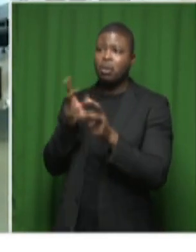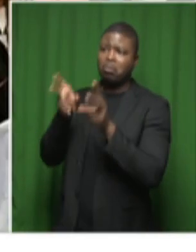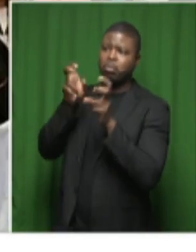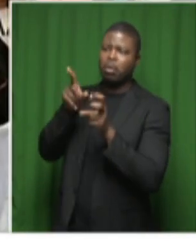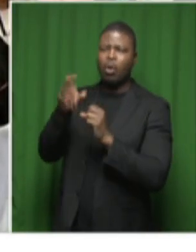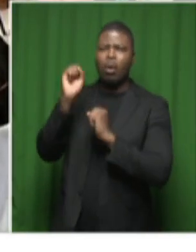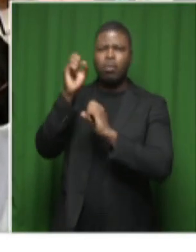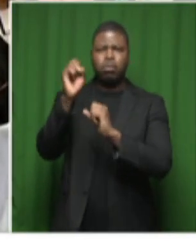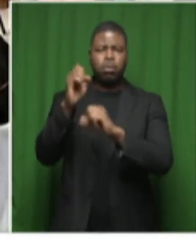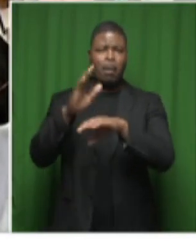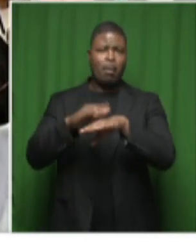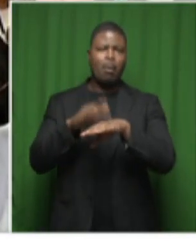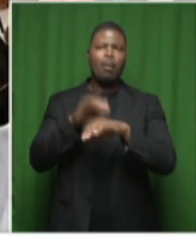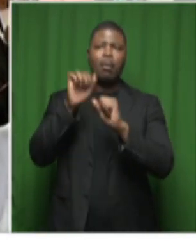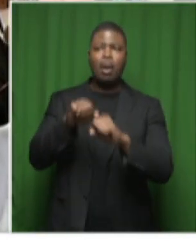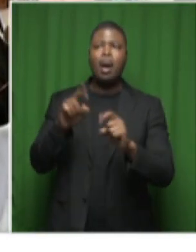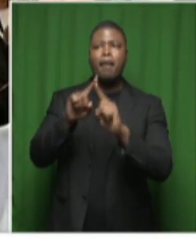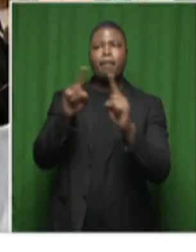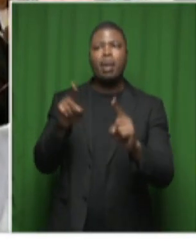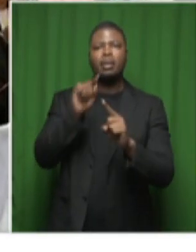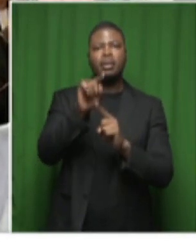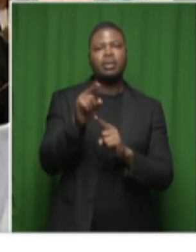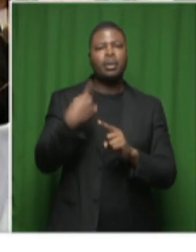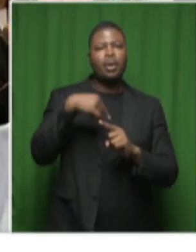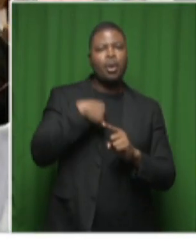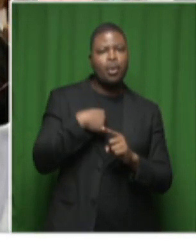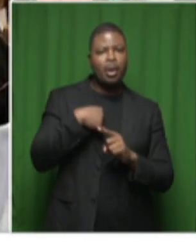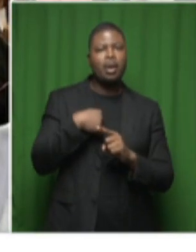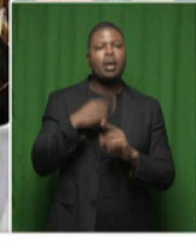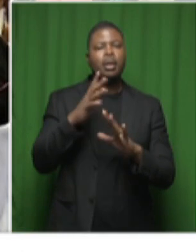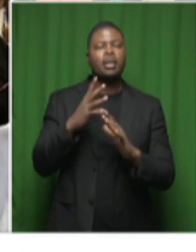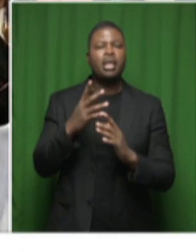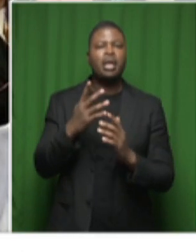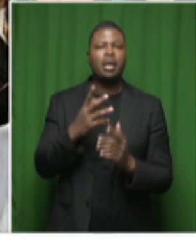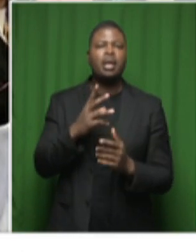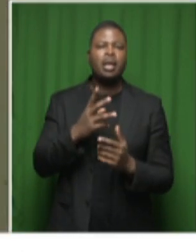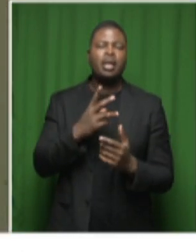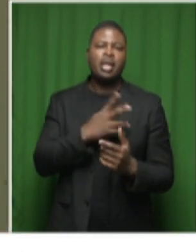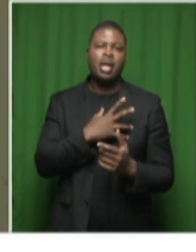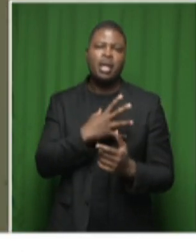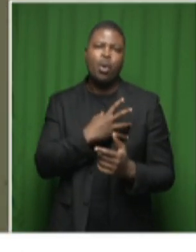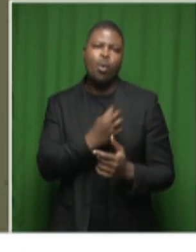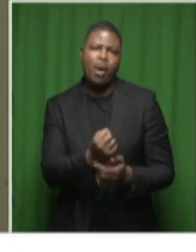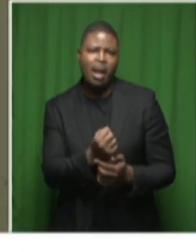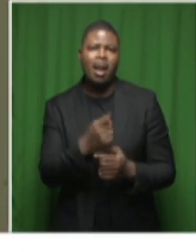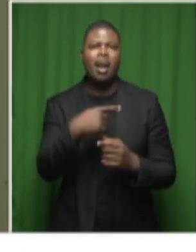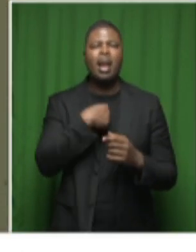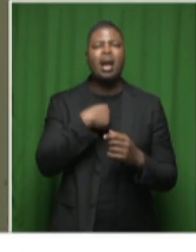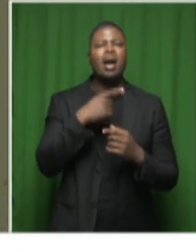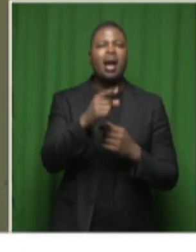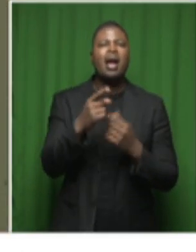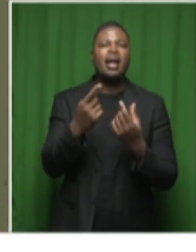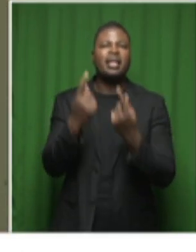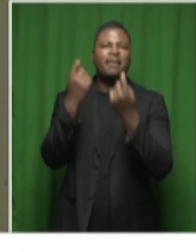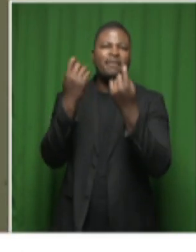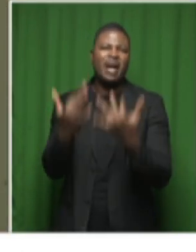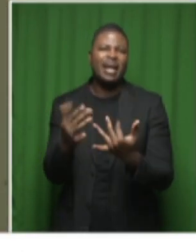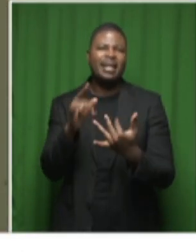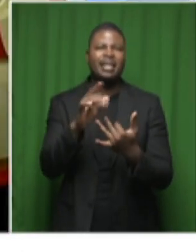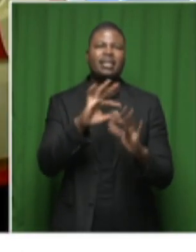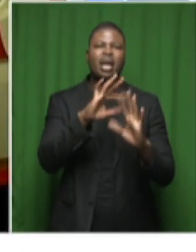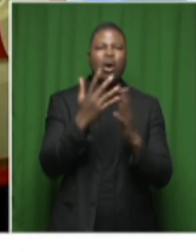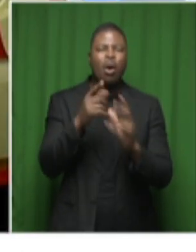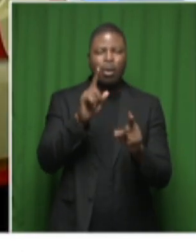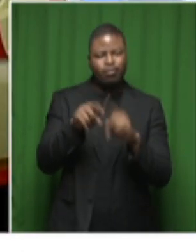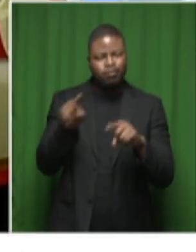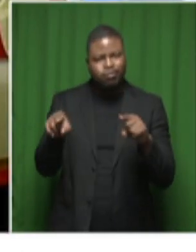How then do we apply the will, the commitment, the finances that we saw? Obviously, very